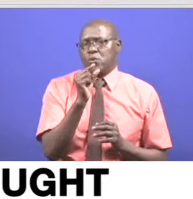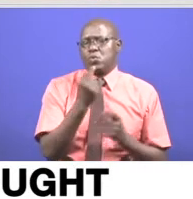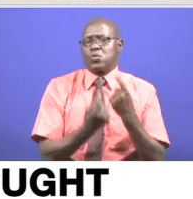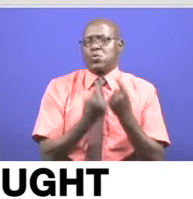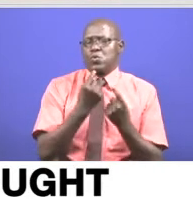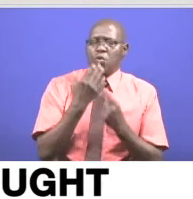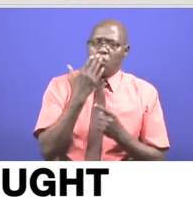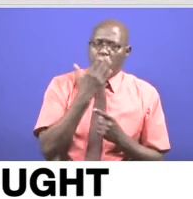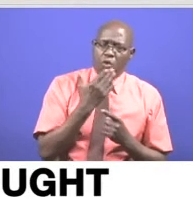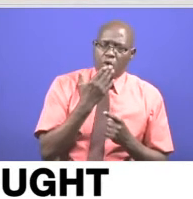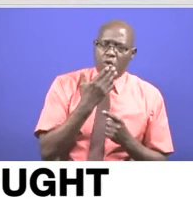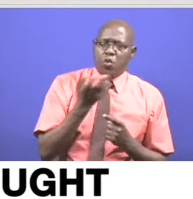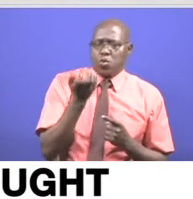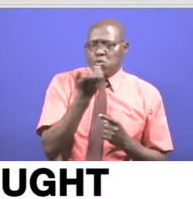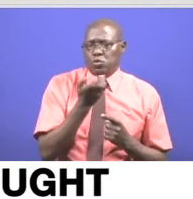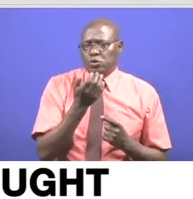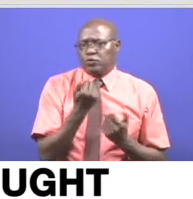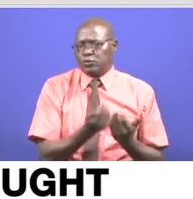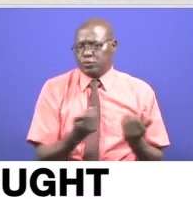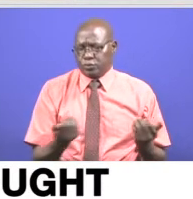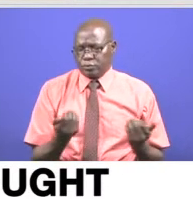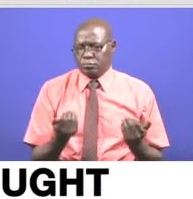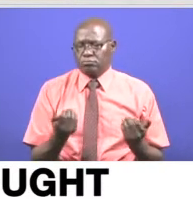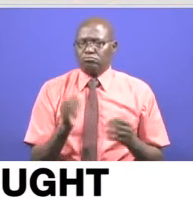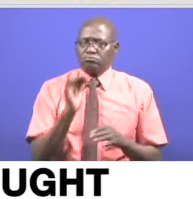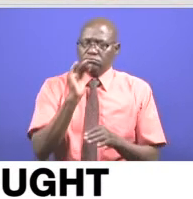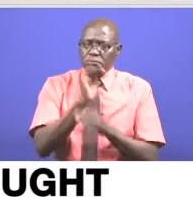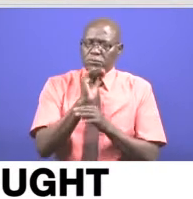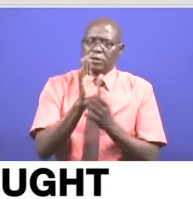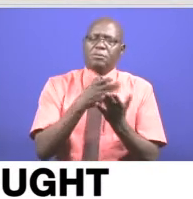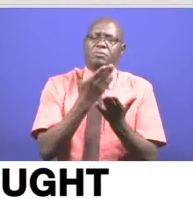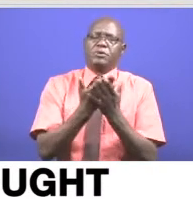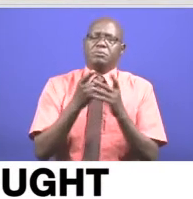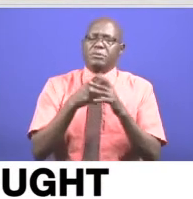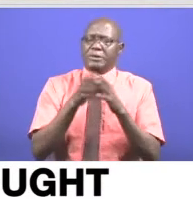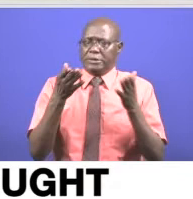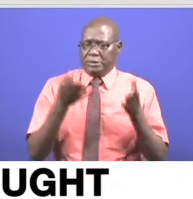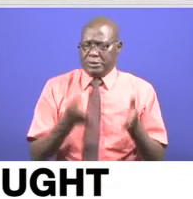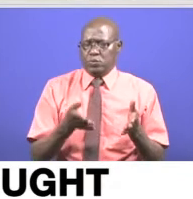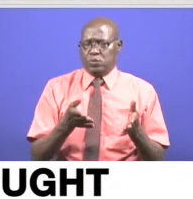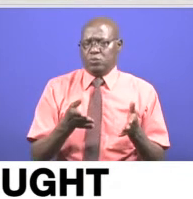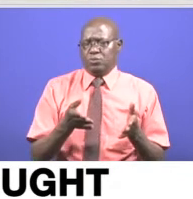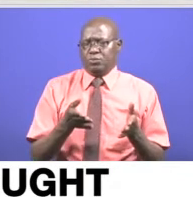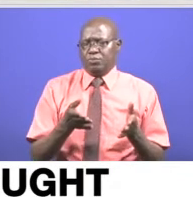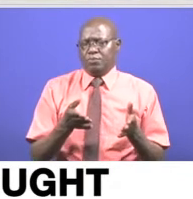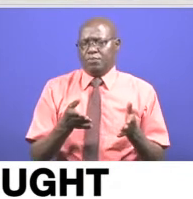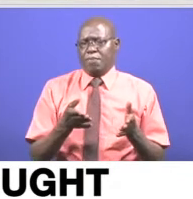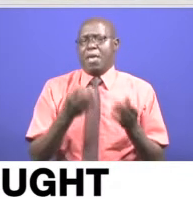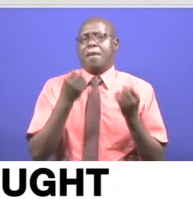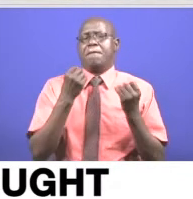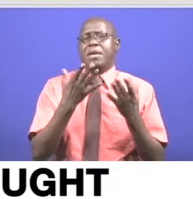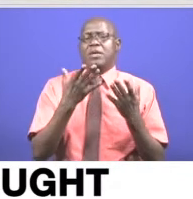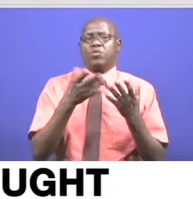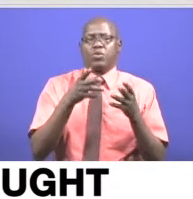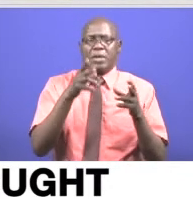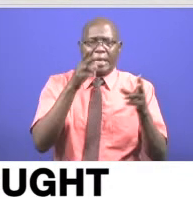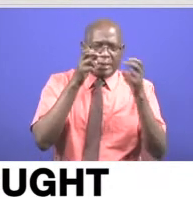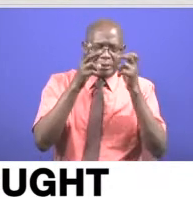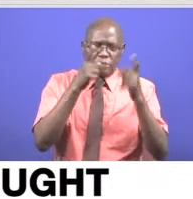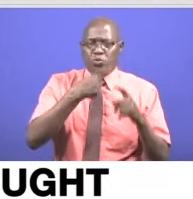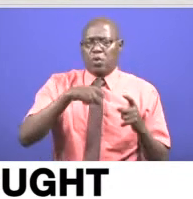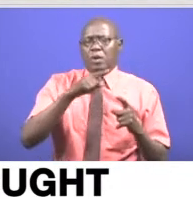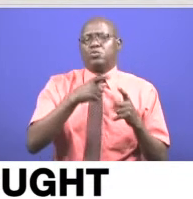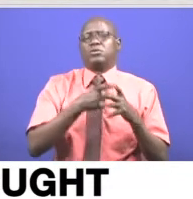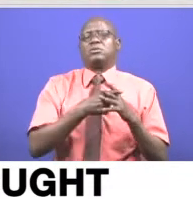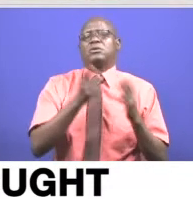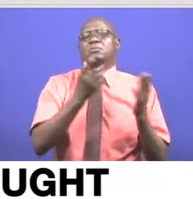children. Mm-hmm. We are making an appeal beginning now that as many as are listening to us would begin to bring food